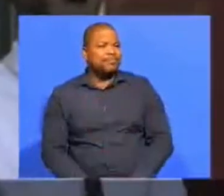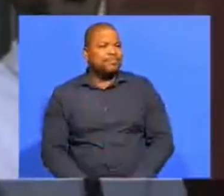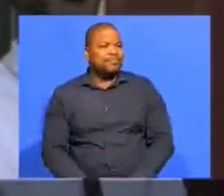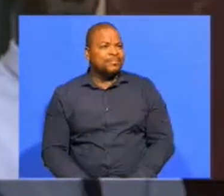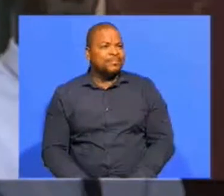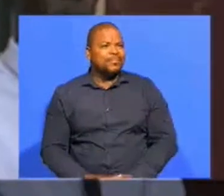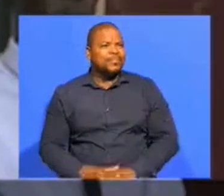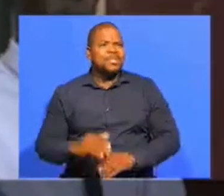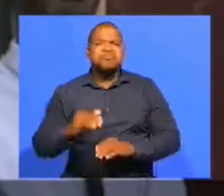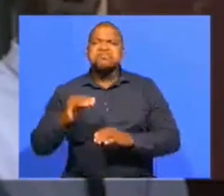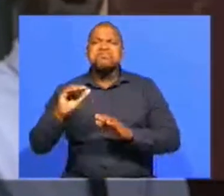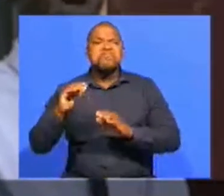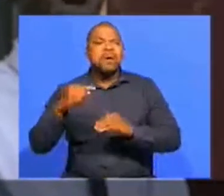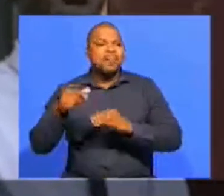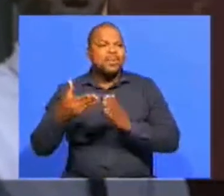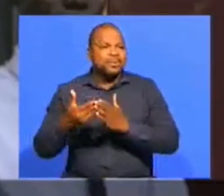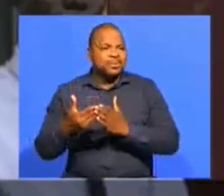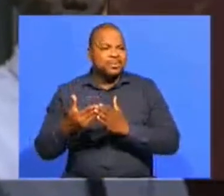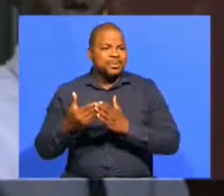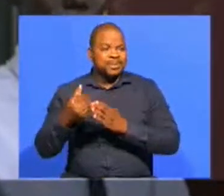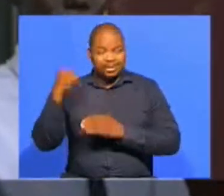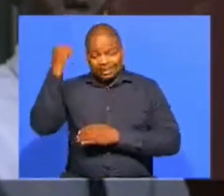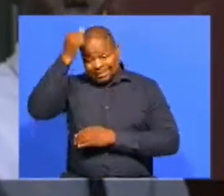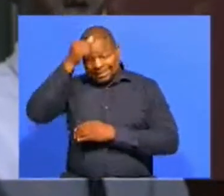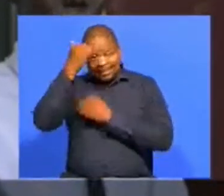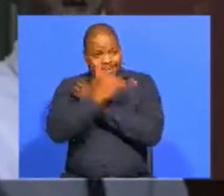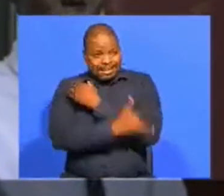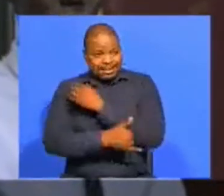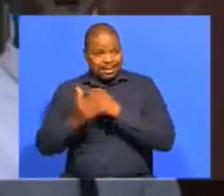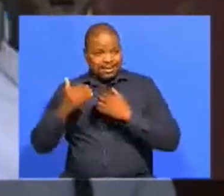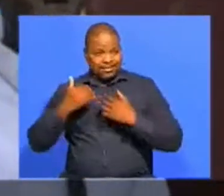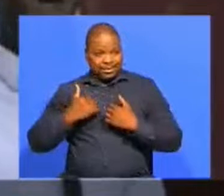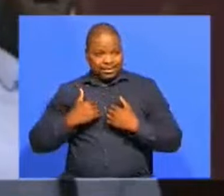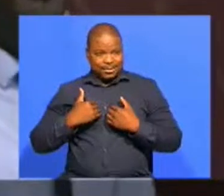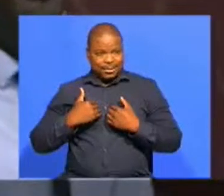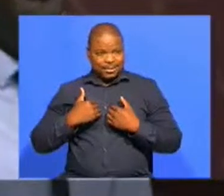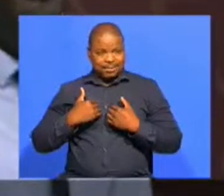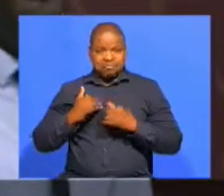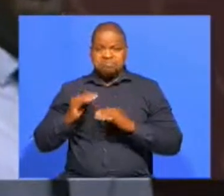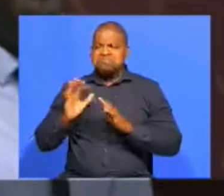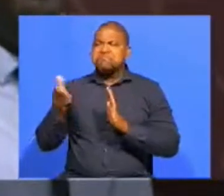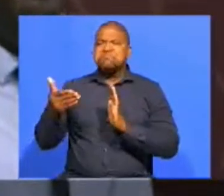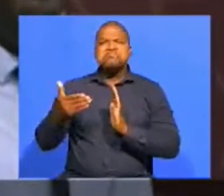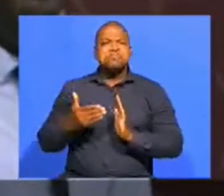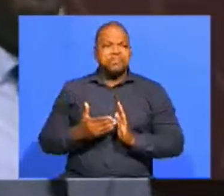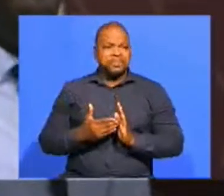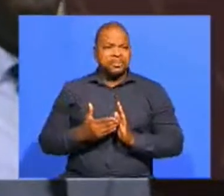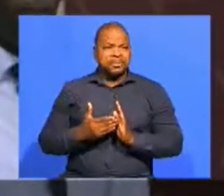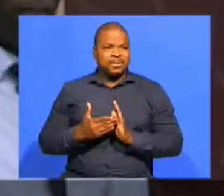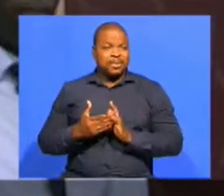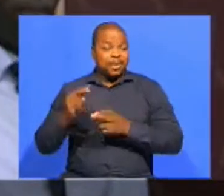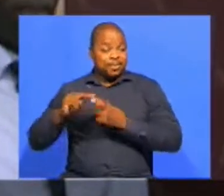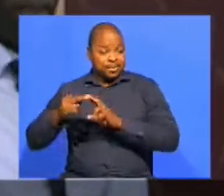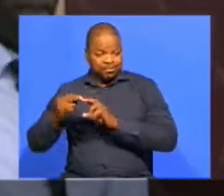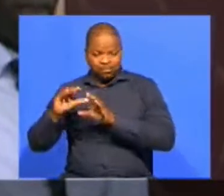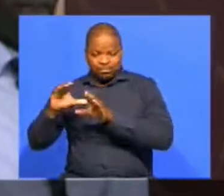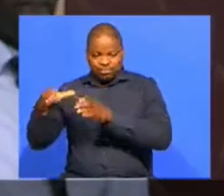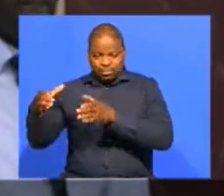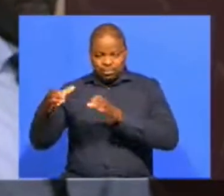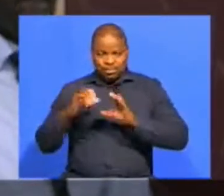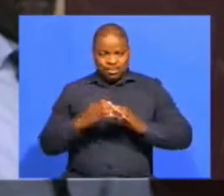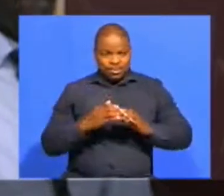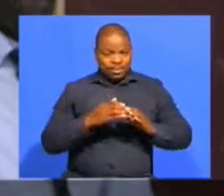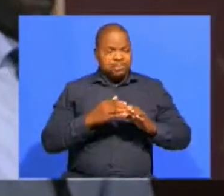There's been calls among African countries and the like-minded countries in relation to the reforms of the